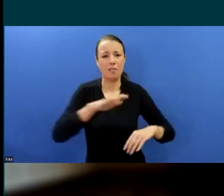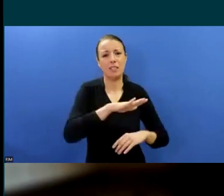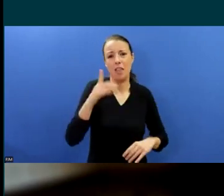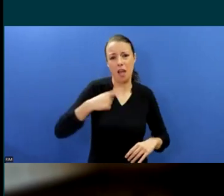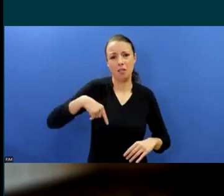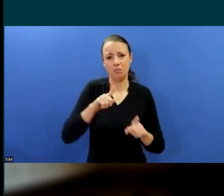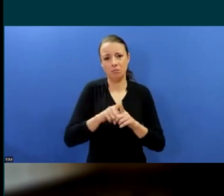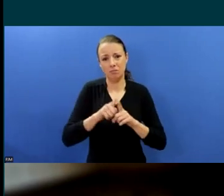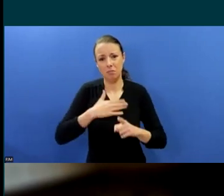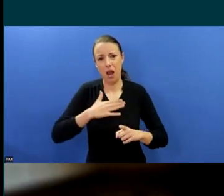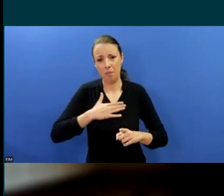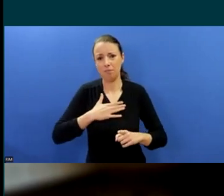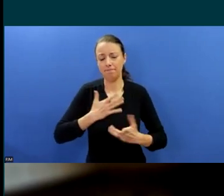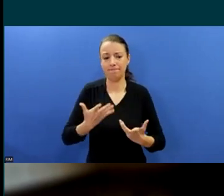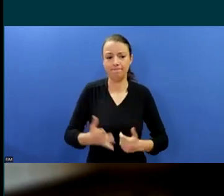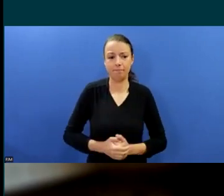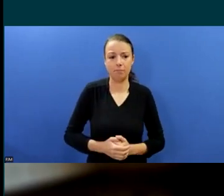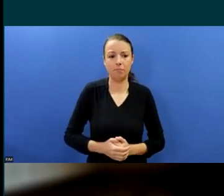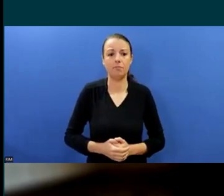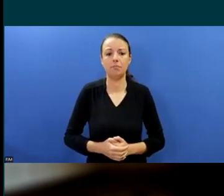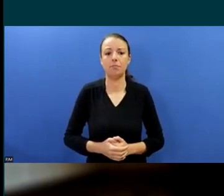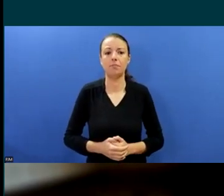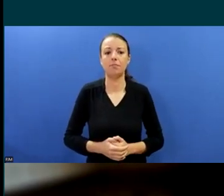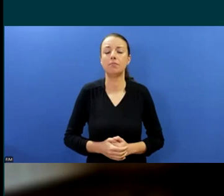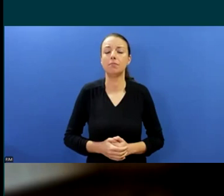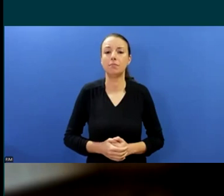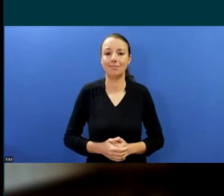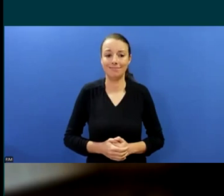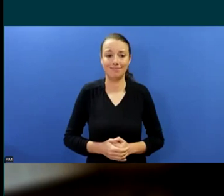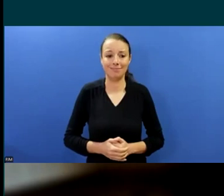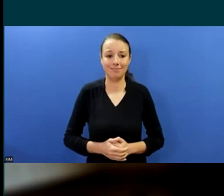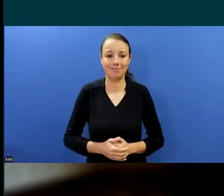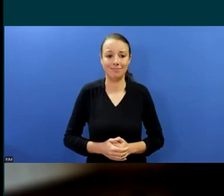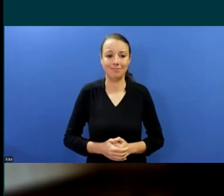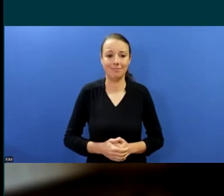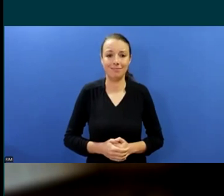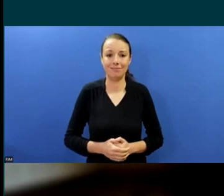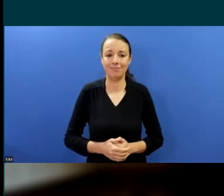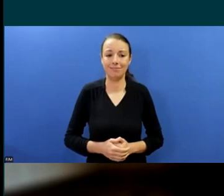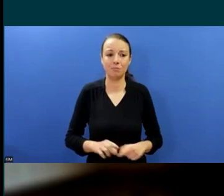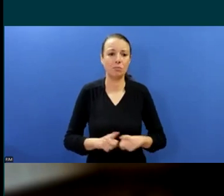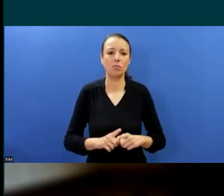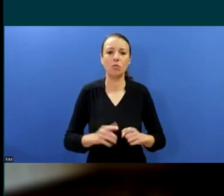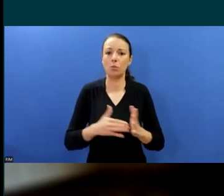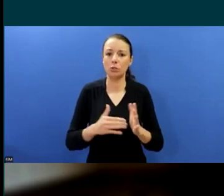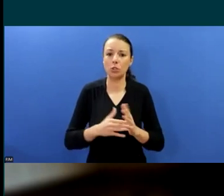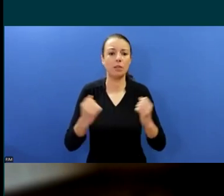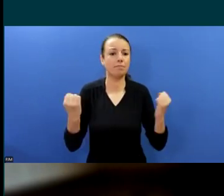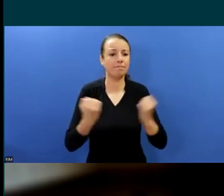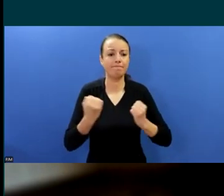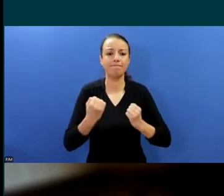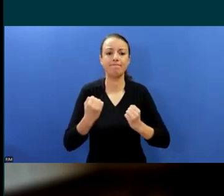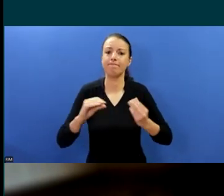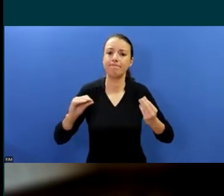the topic of climate change, a very deep need to adapt to climate change because we have a lot of